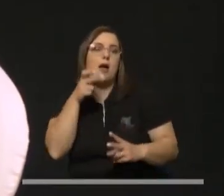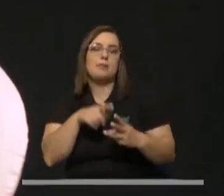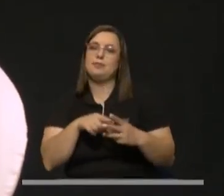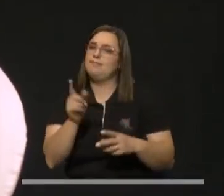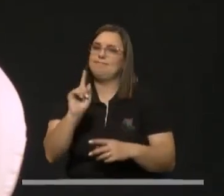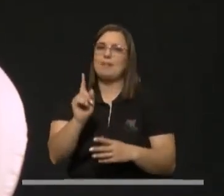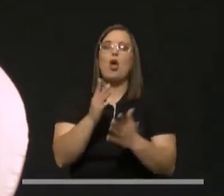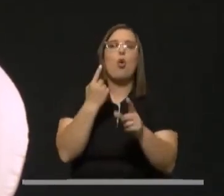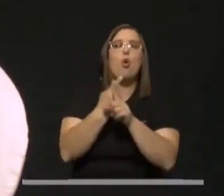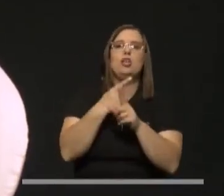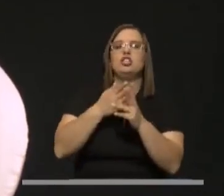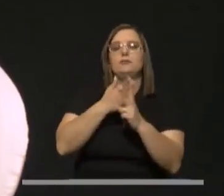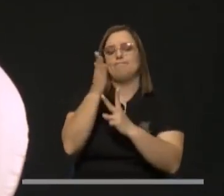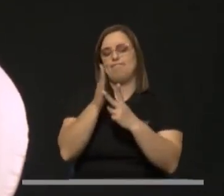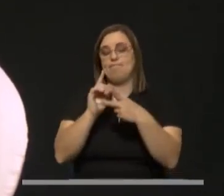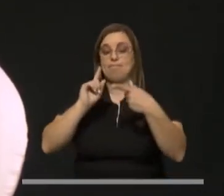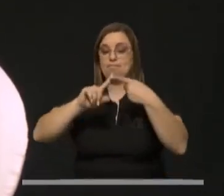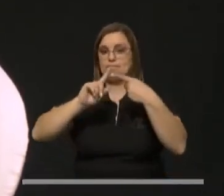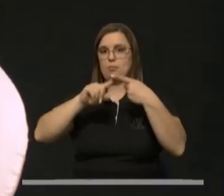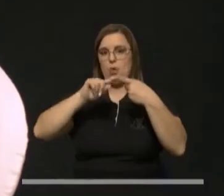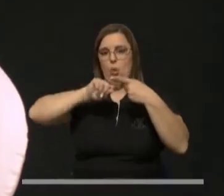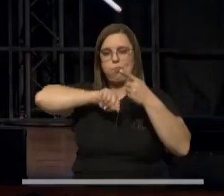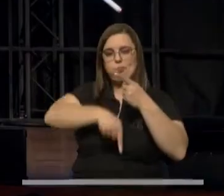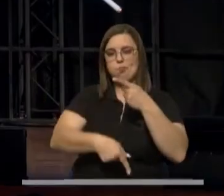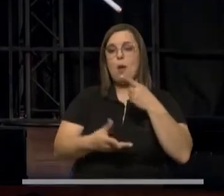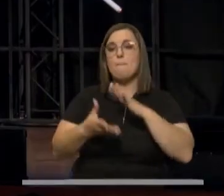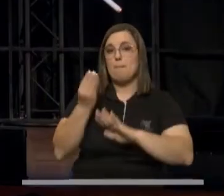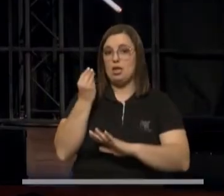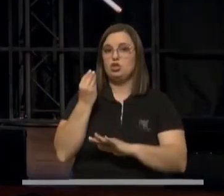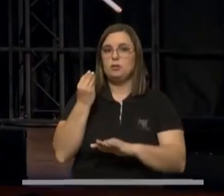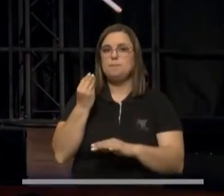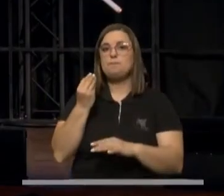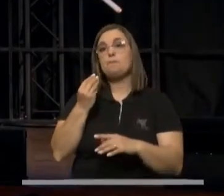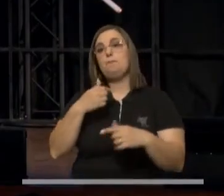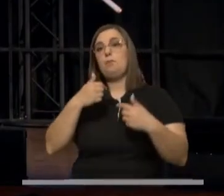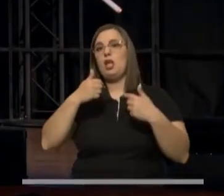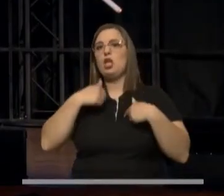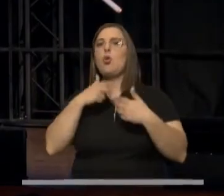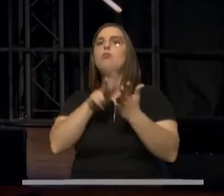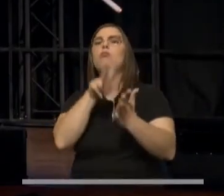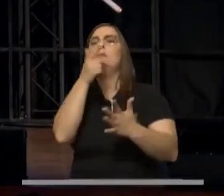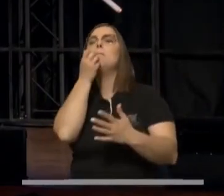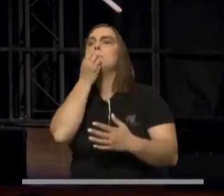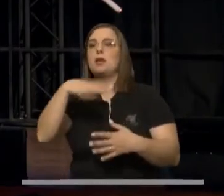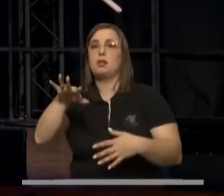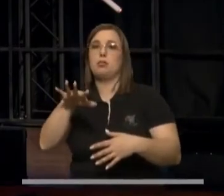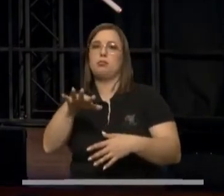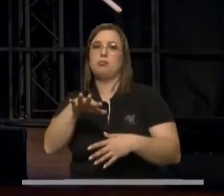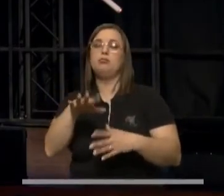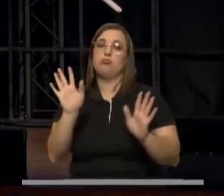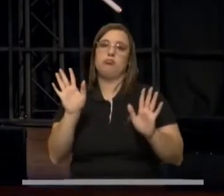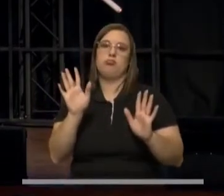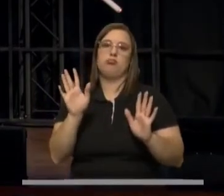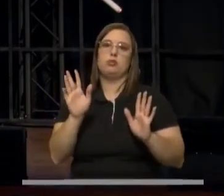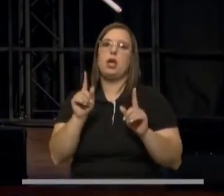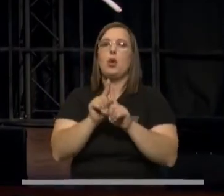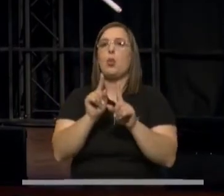quicker. They believe in this for two reasons. One is deeper, the loss of